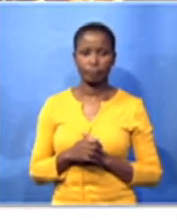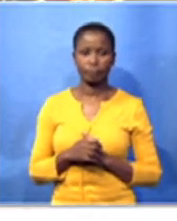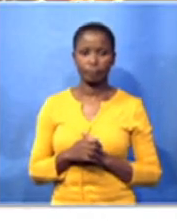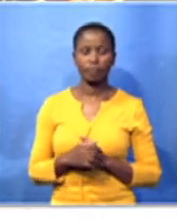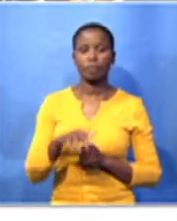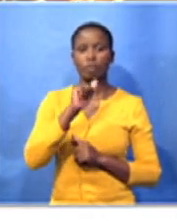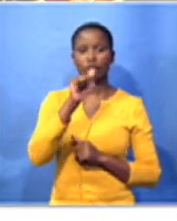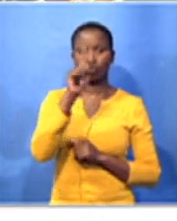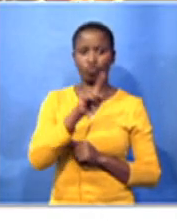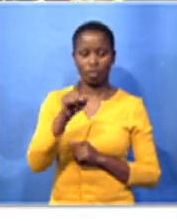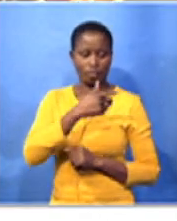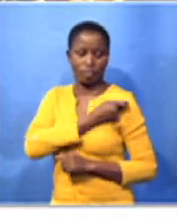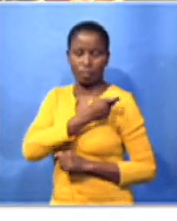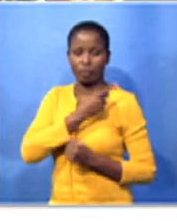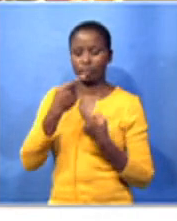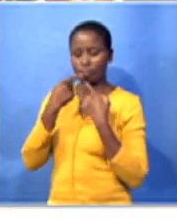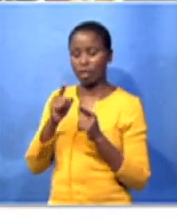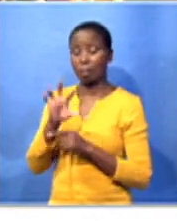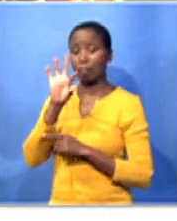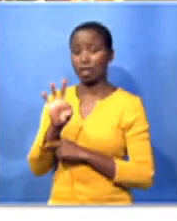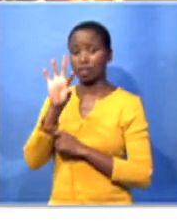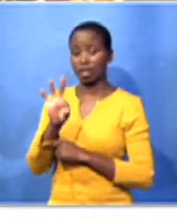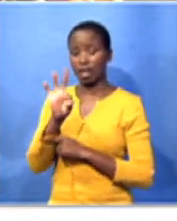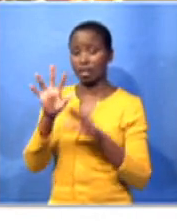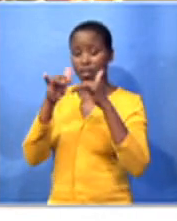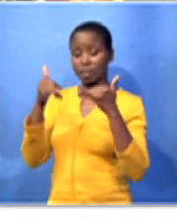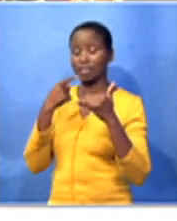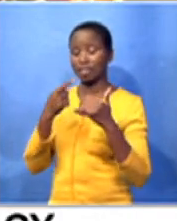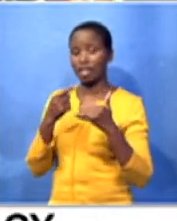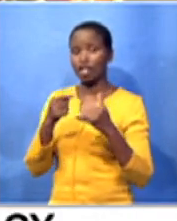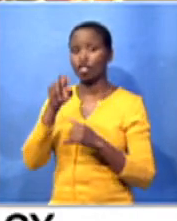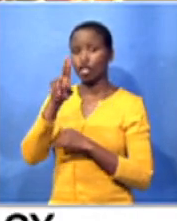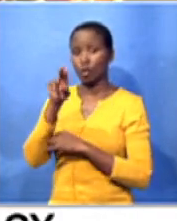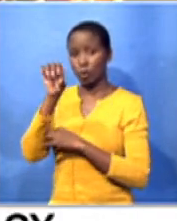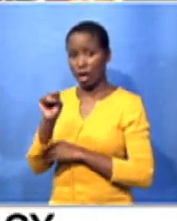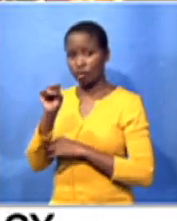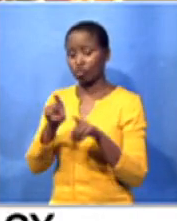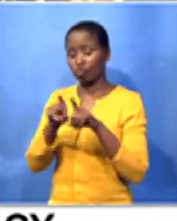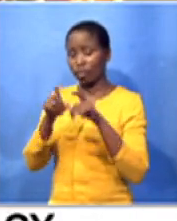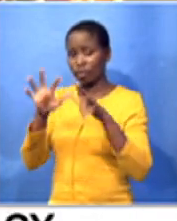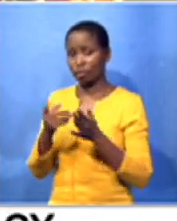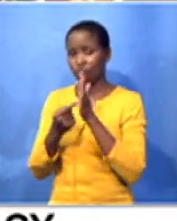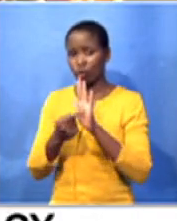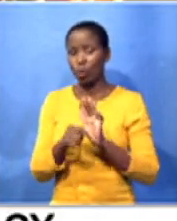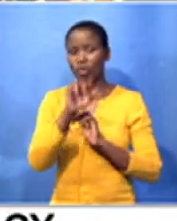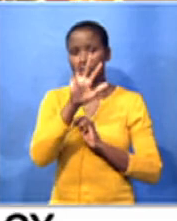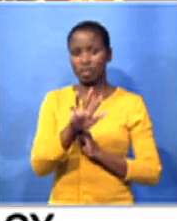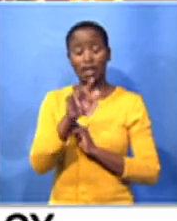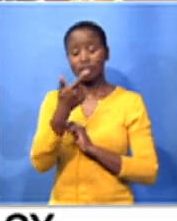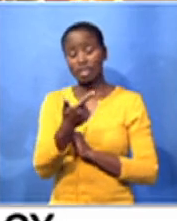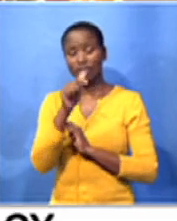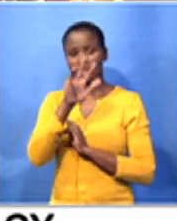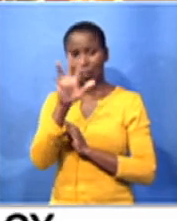AstraZeneca announced on Monday that the results of its largely US-based trial showed a 79%